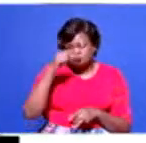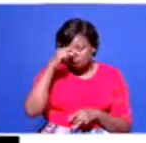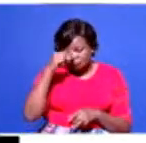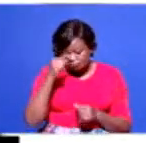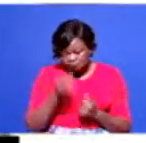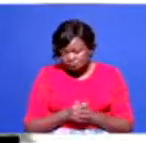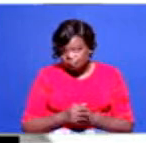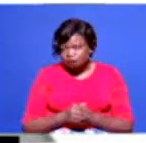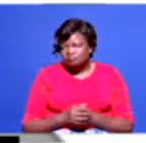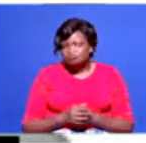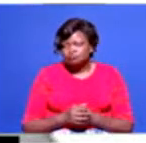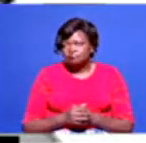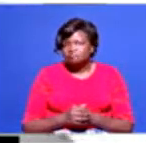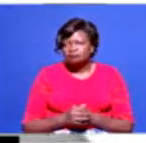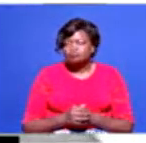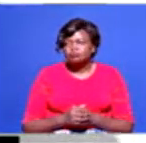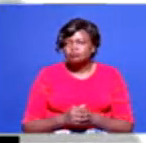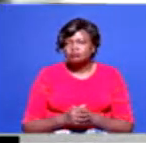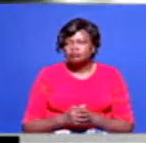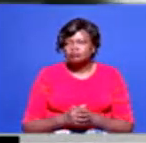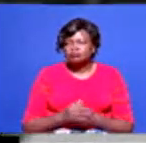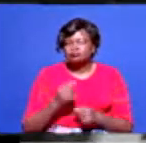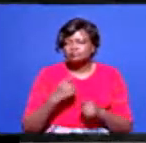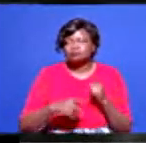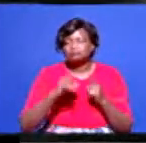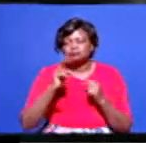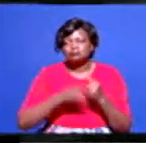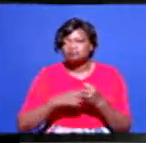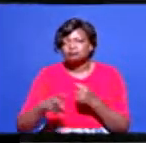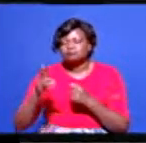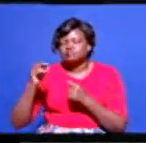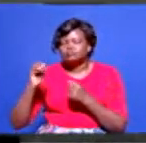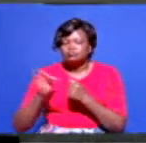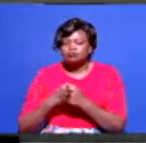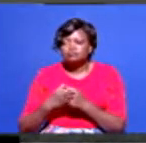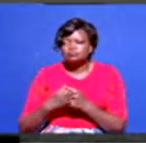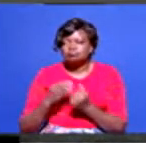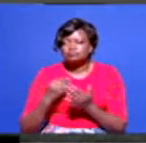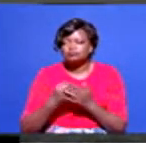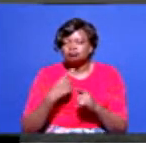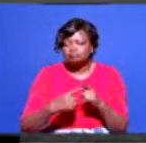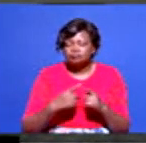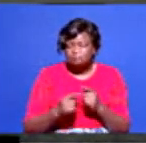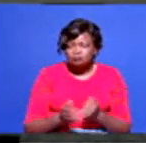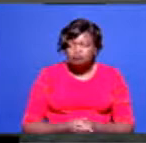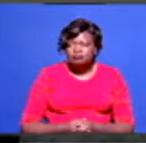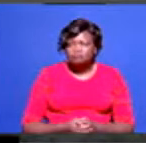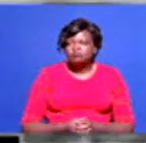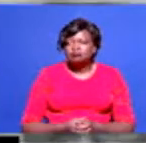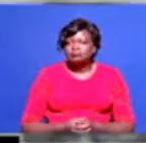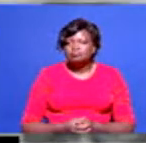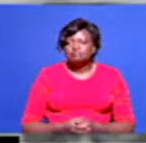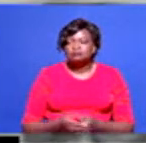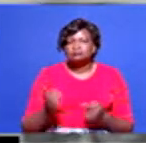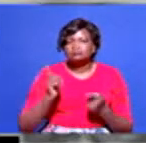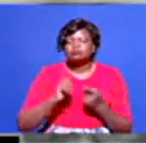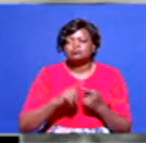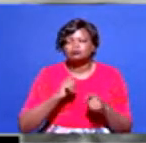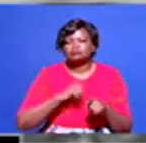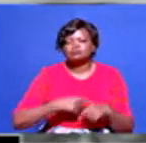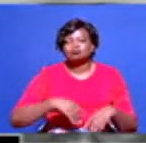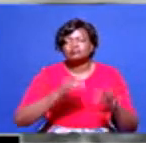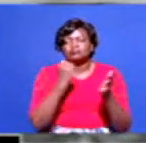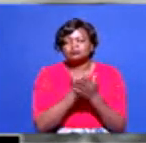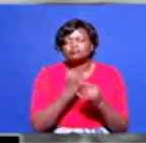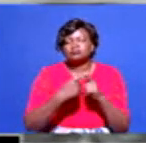2007-2008 financial year, to 1.2 trillion shillings by the time he was leaving office in 2013. The launch